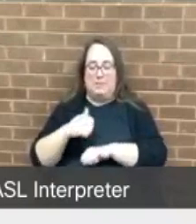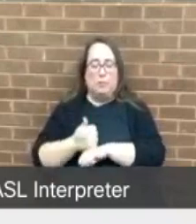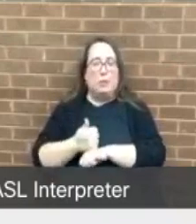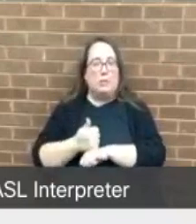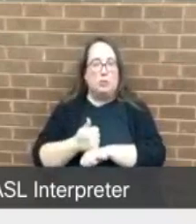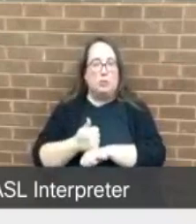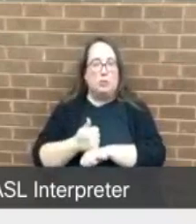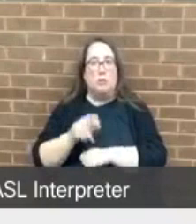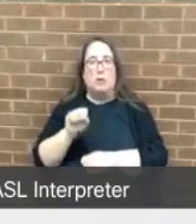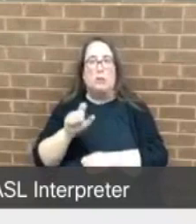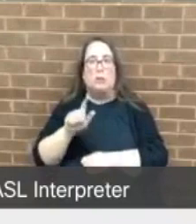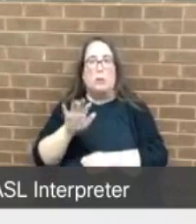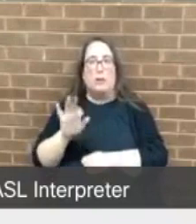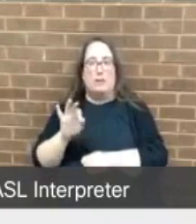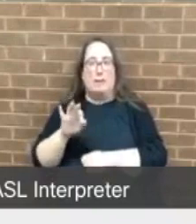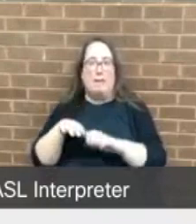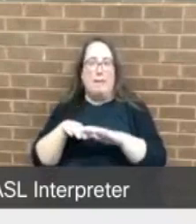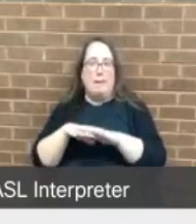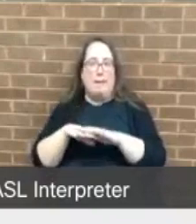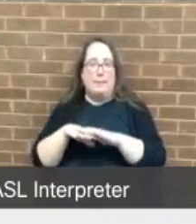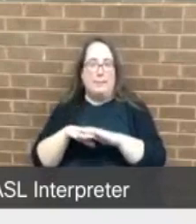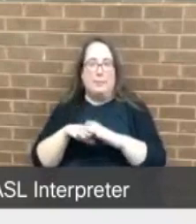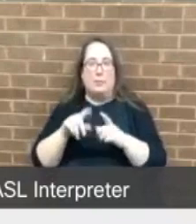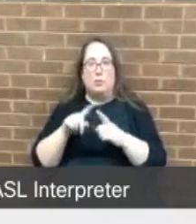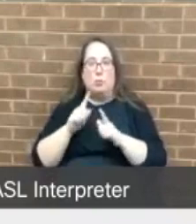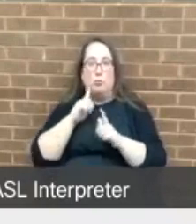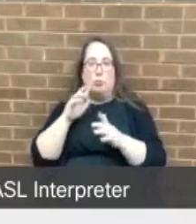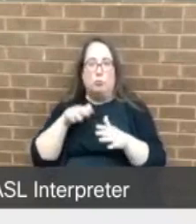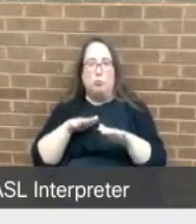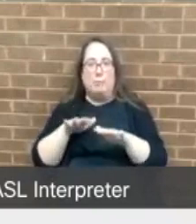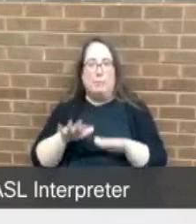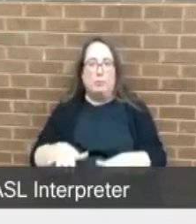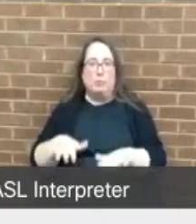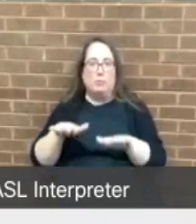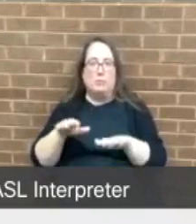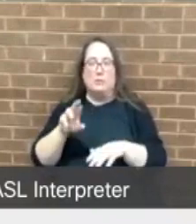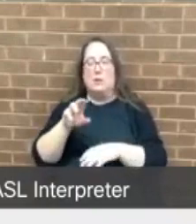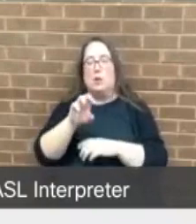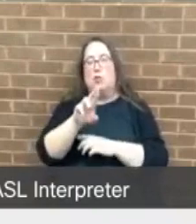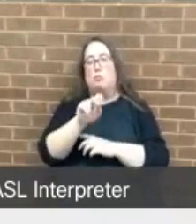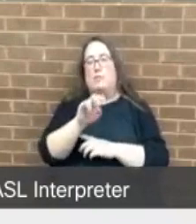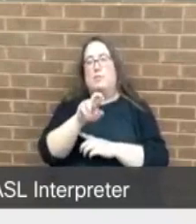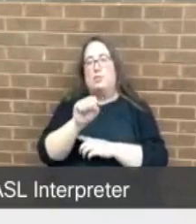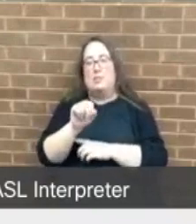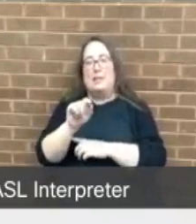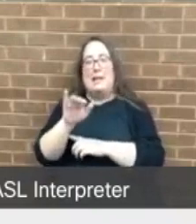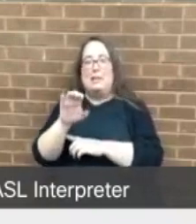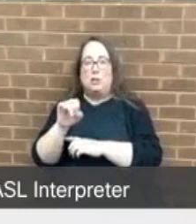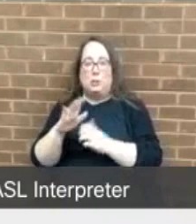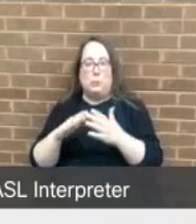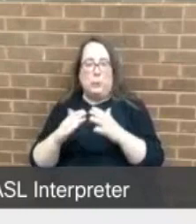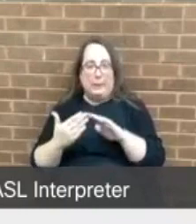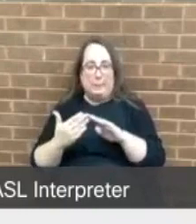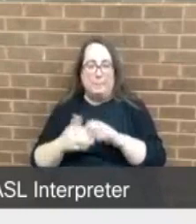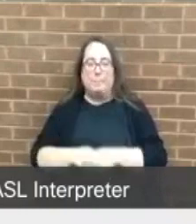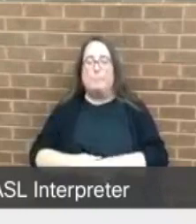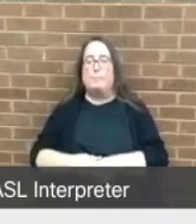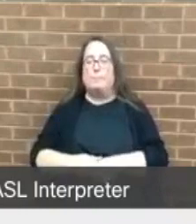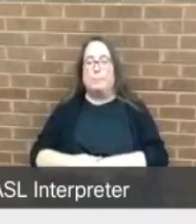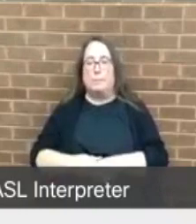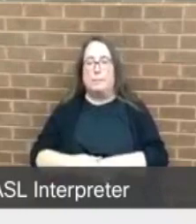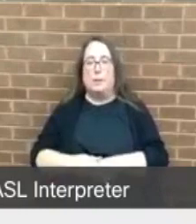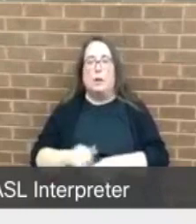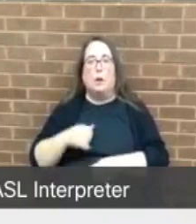the US 29 access to the River's Edge community. As we discussed last month, this